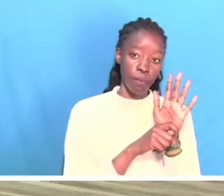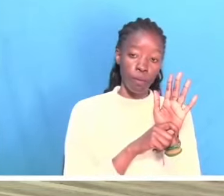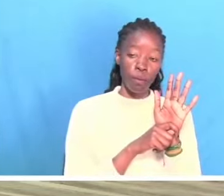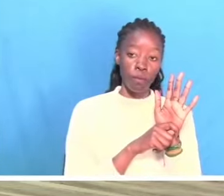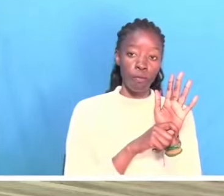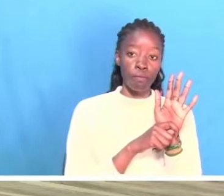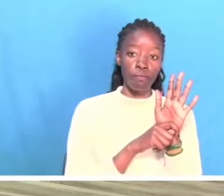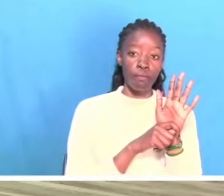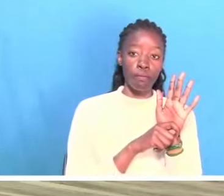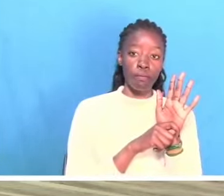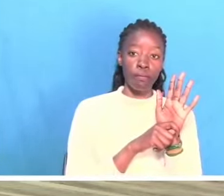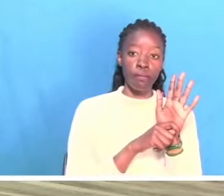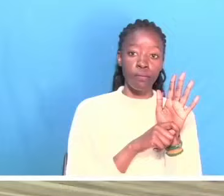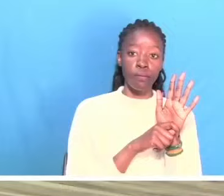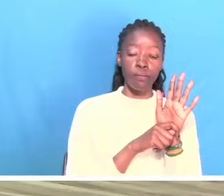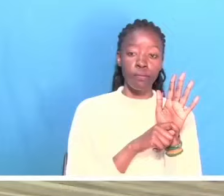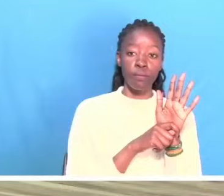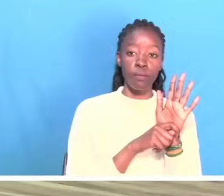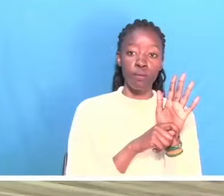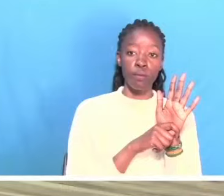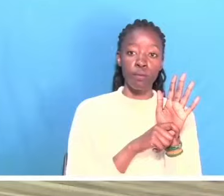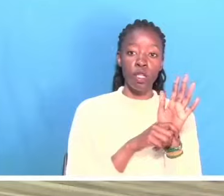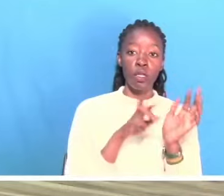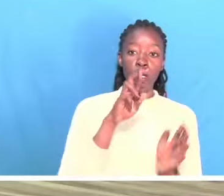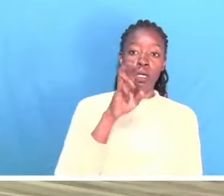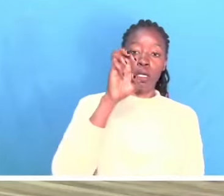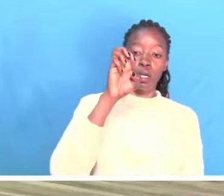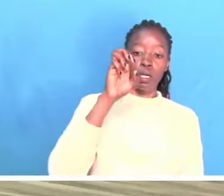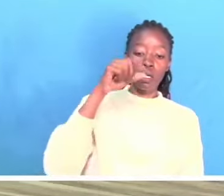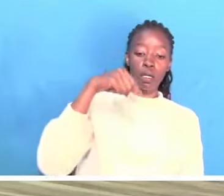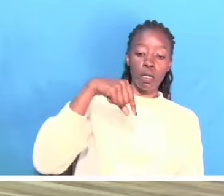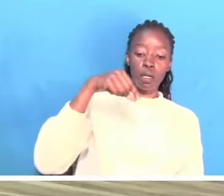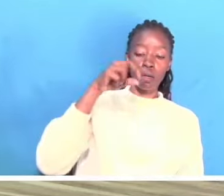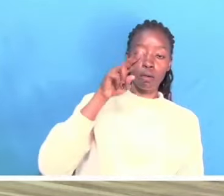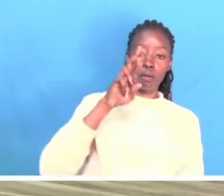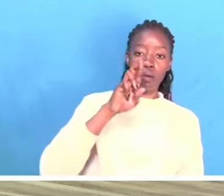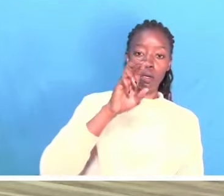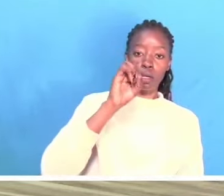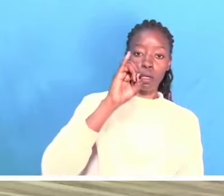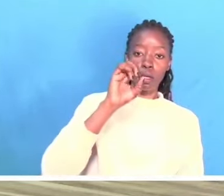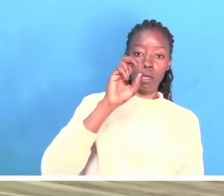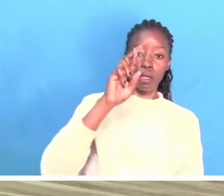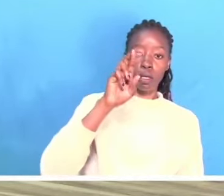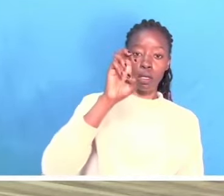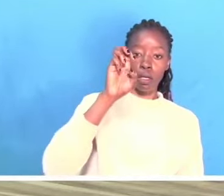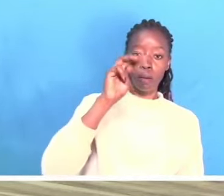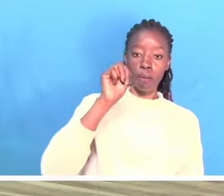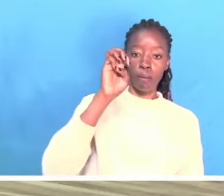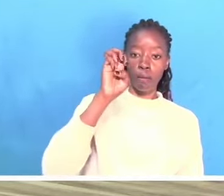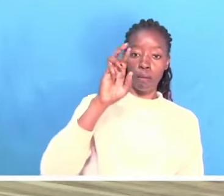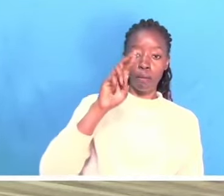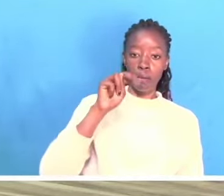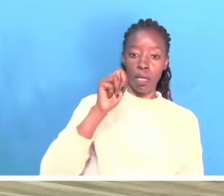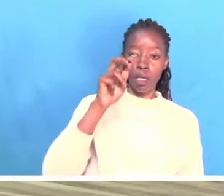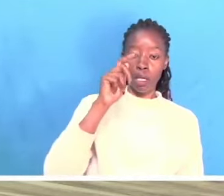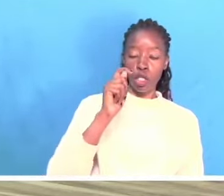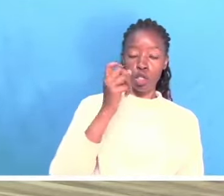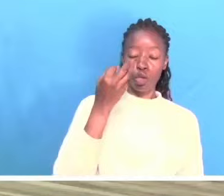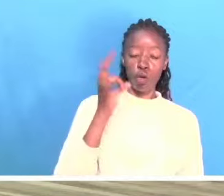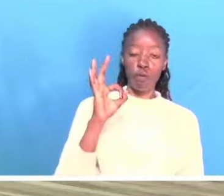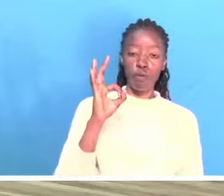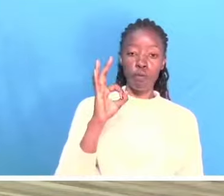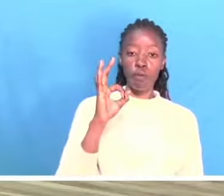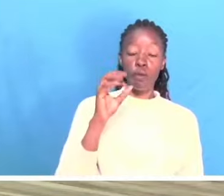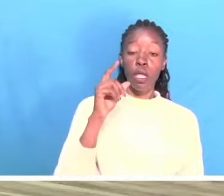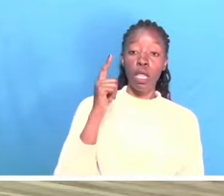of Mosaic law, and Jews regarded it as guarantee of God's favor and blessings. Did you hear